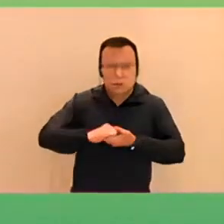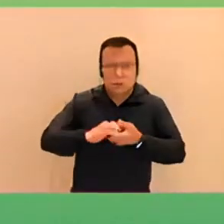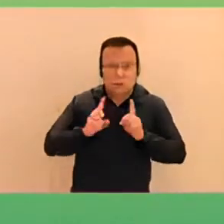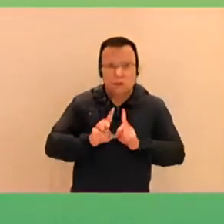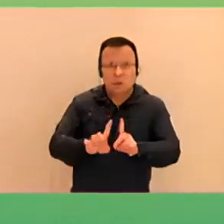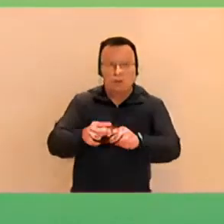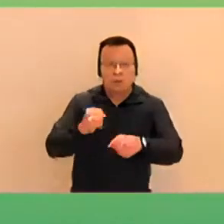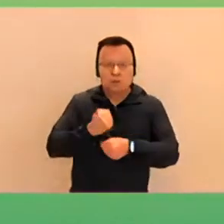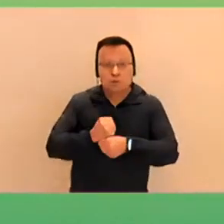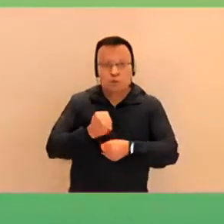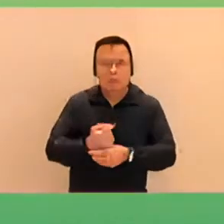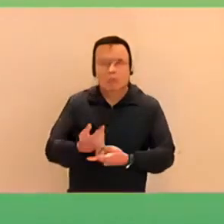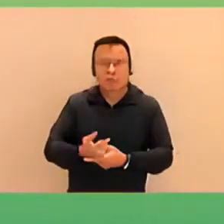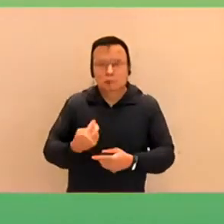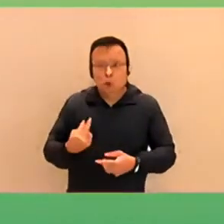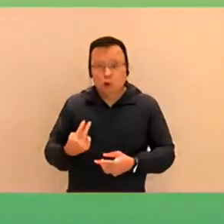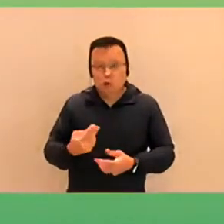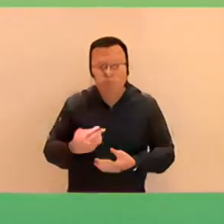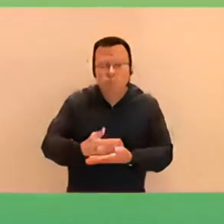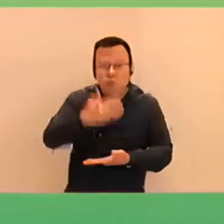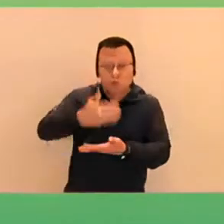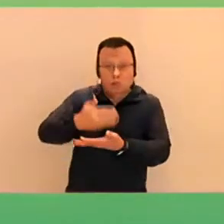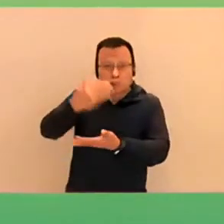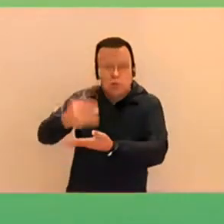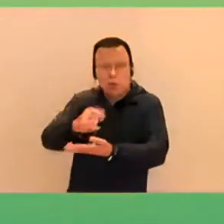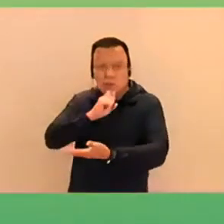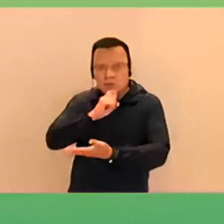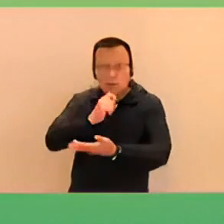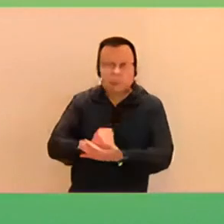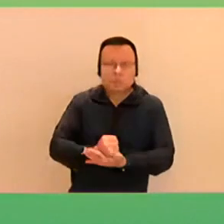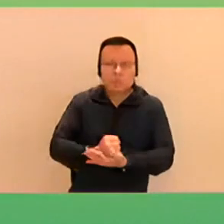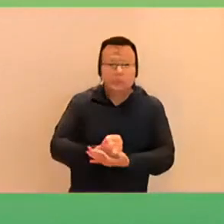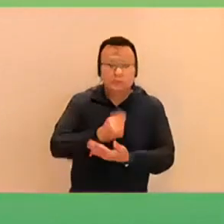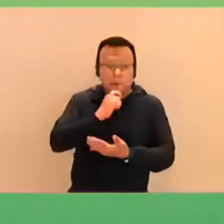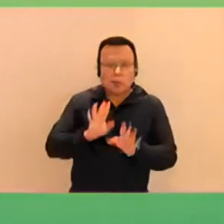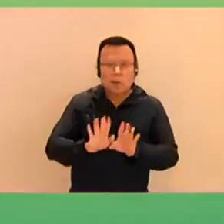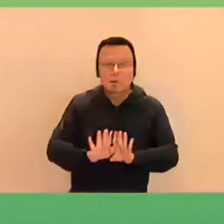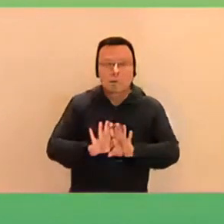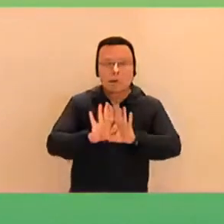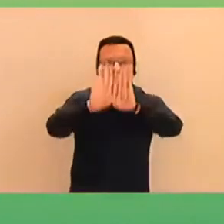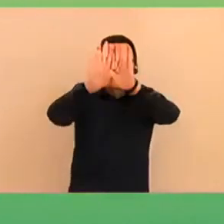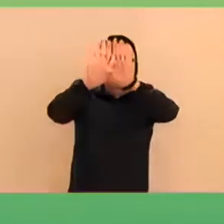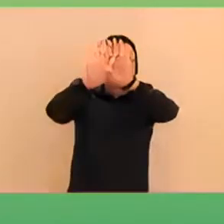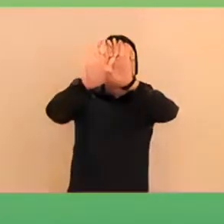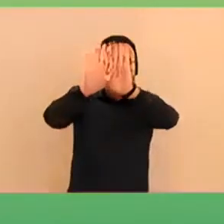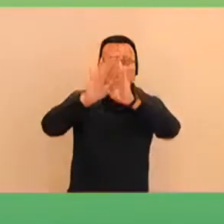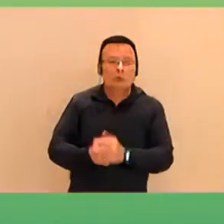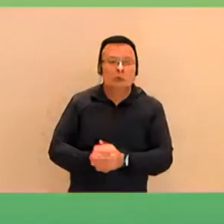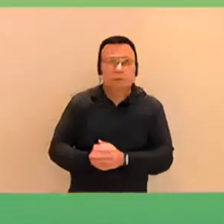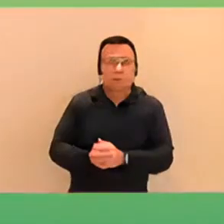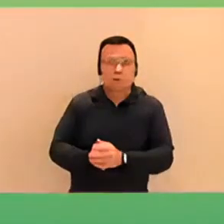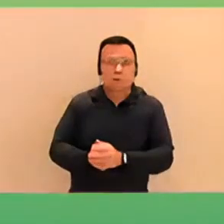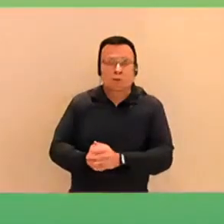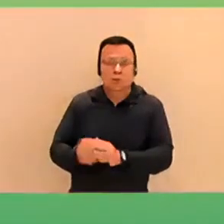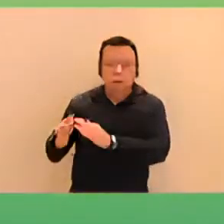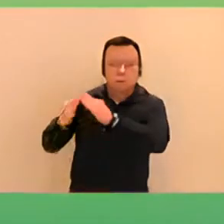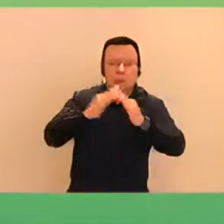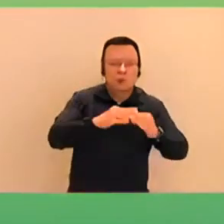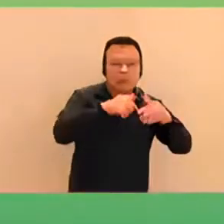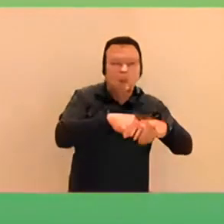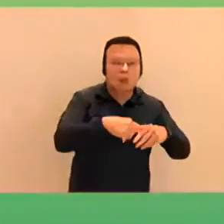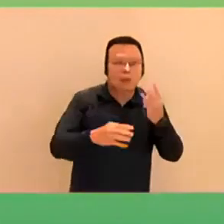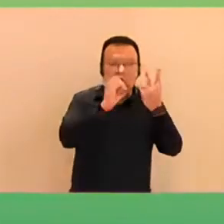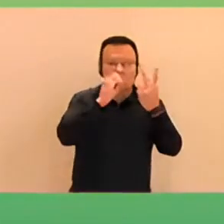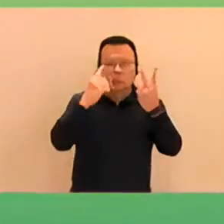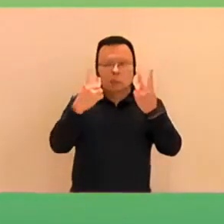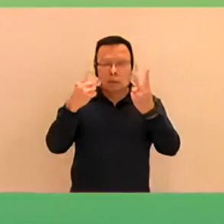whatever. But after the building was occupied in the year of 2012, the first winter, the